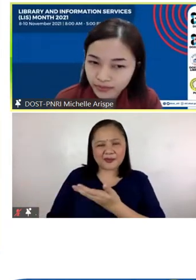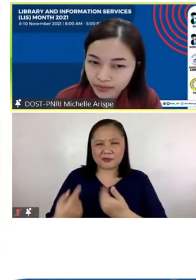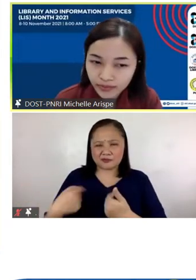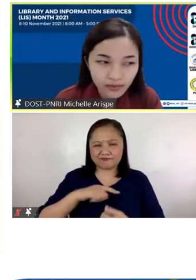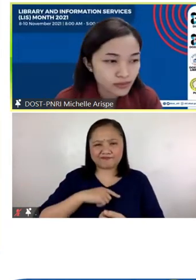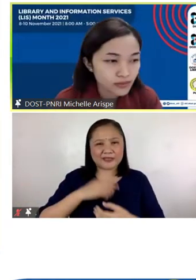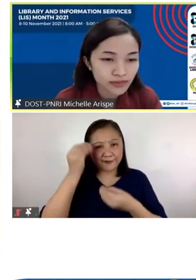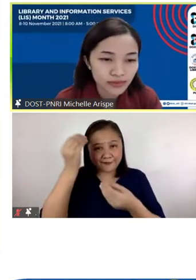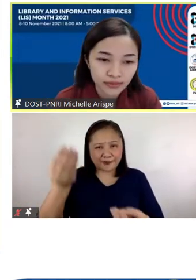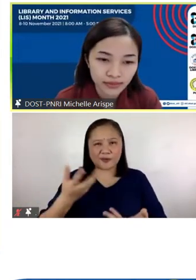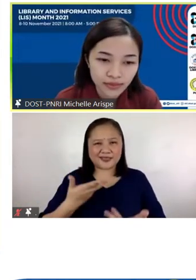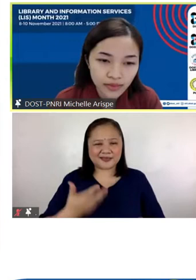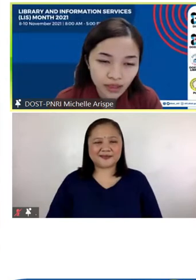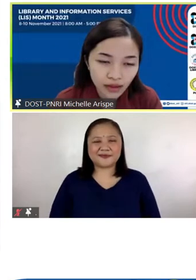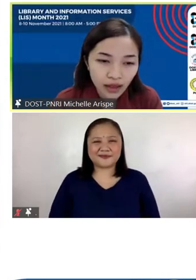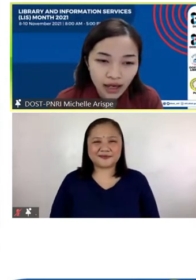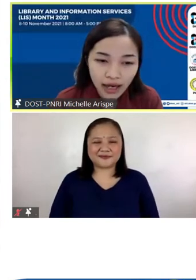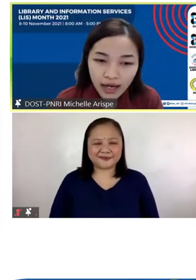form.